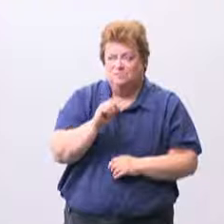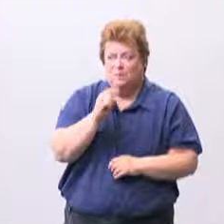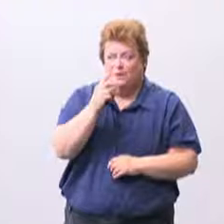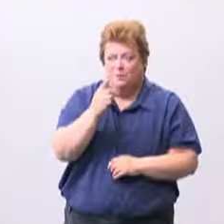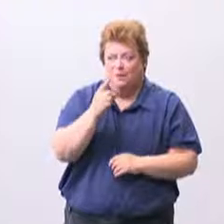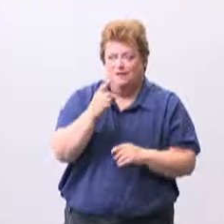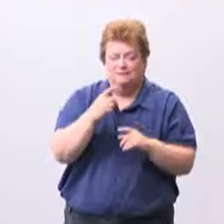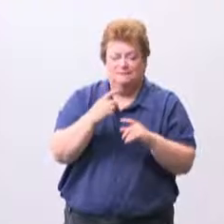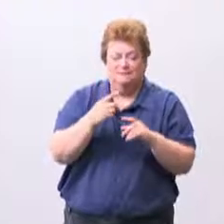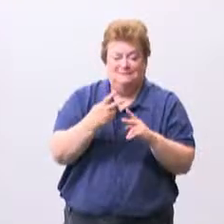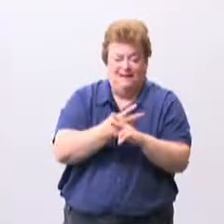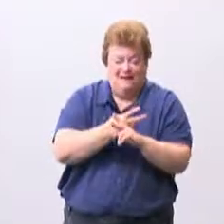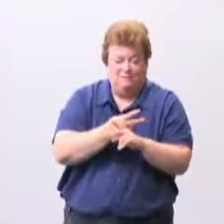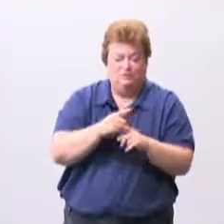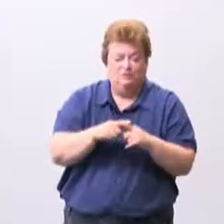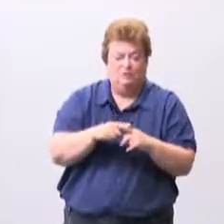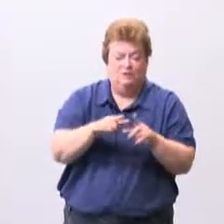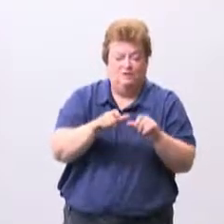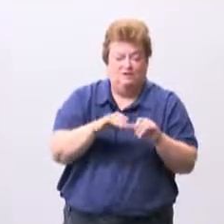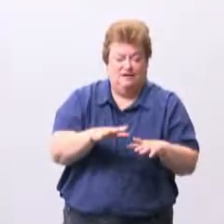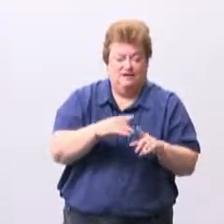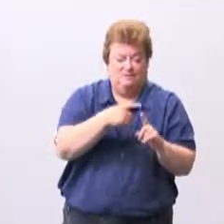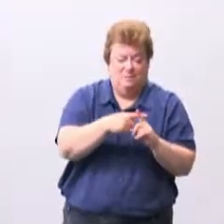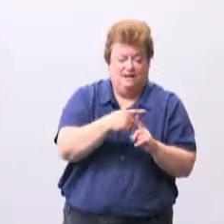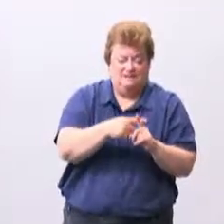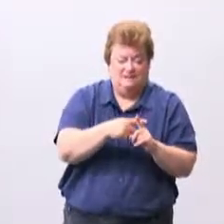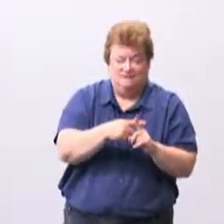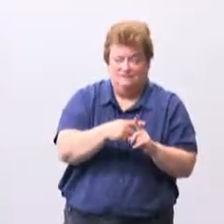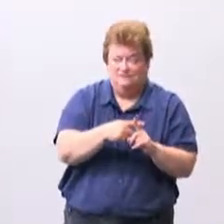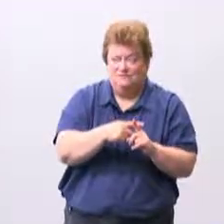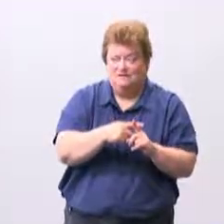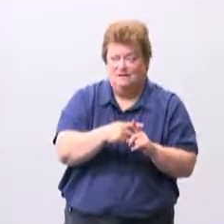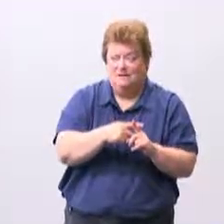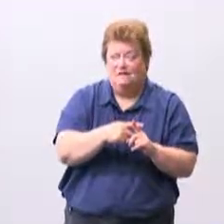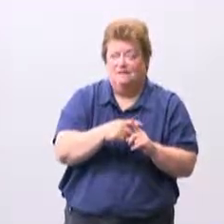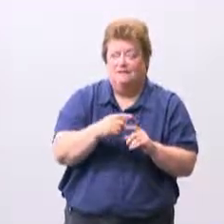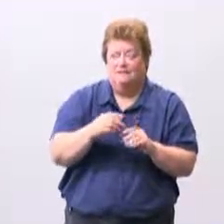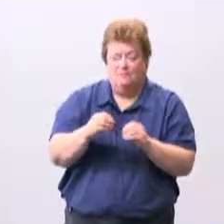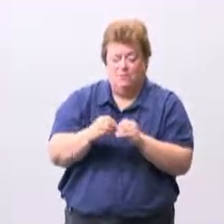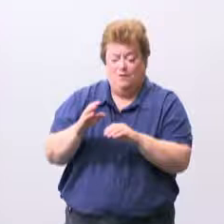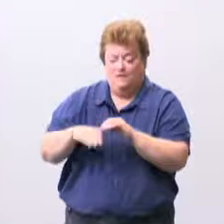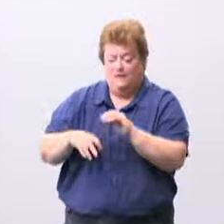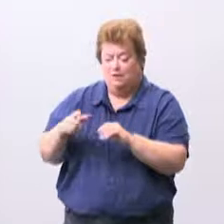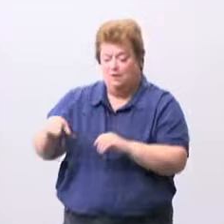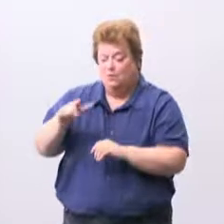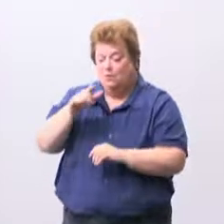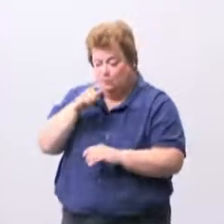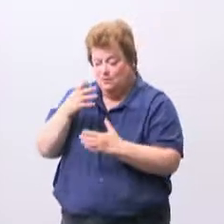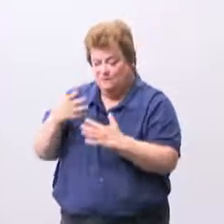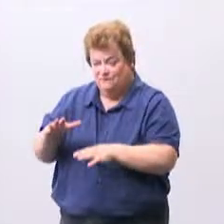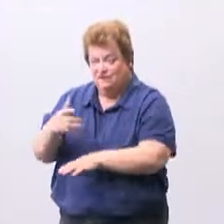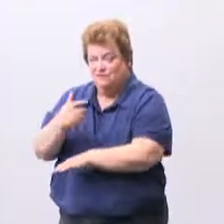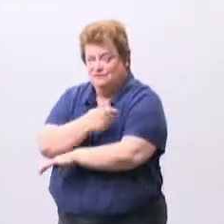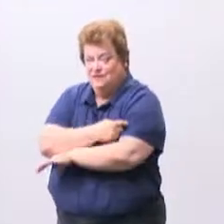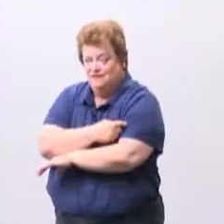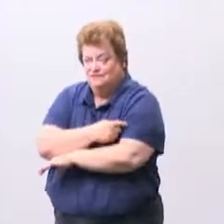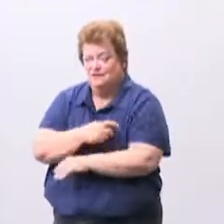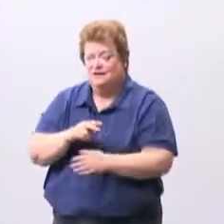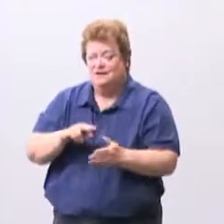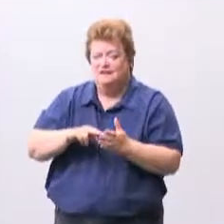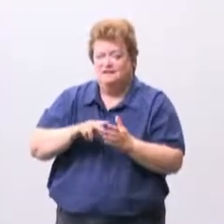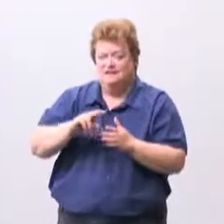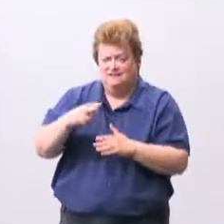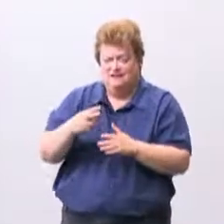testing positive for the virus than those who were vaccinated. The second chart you're